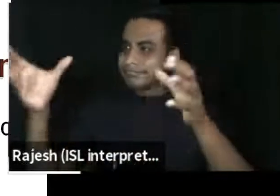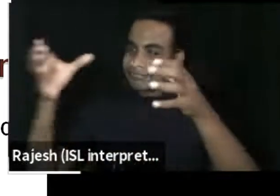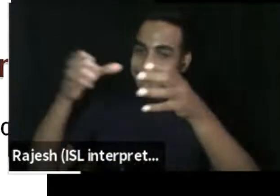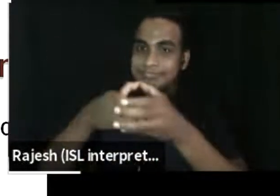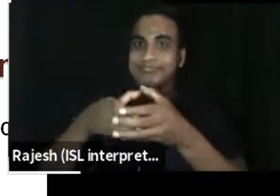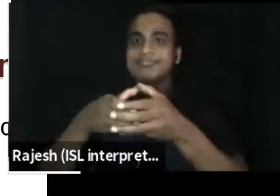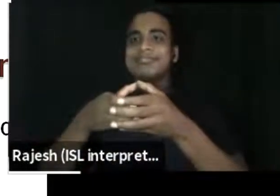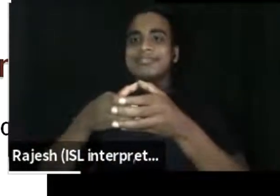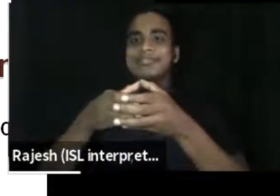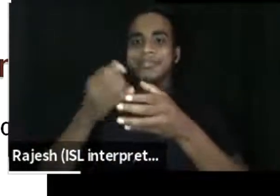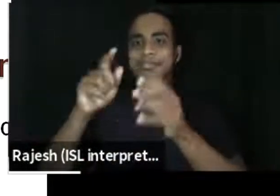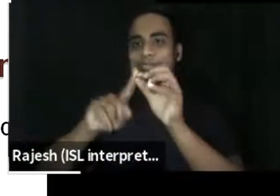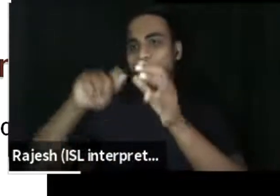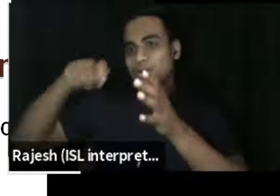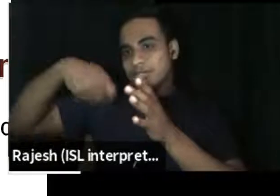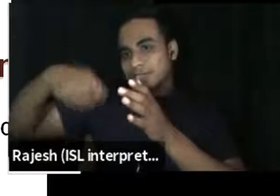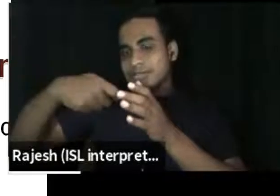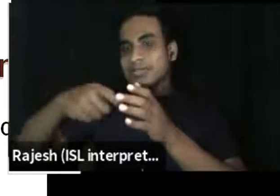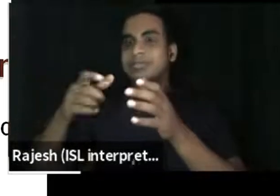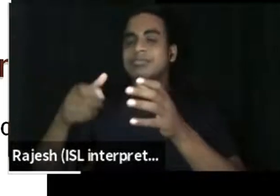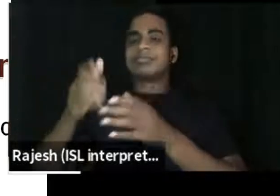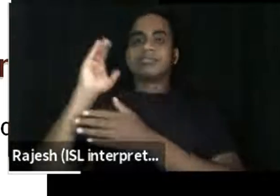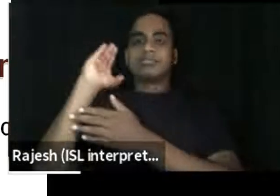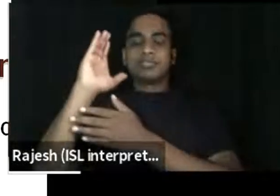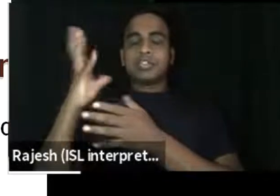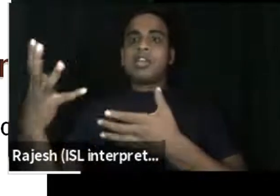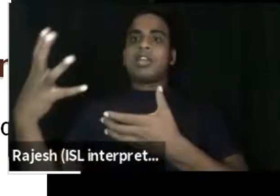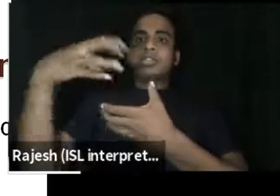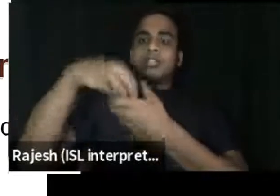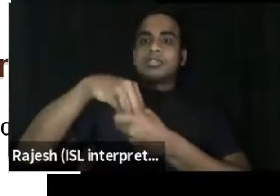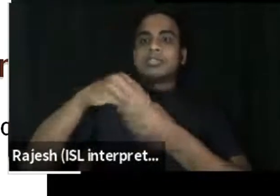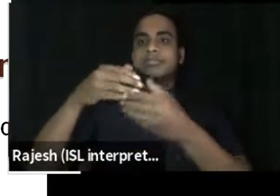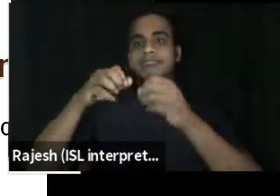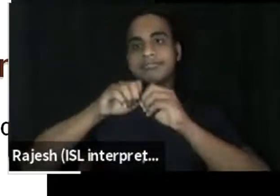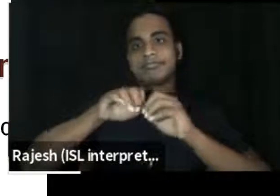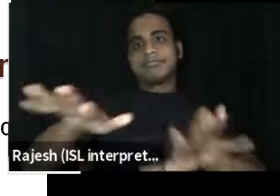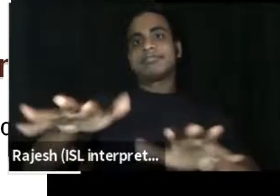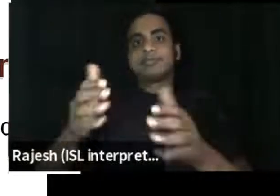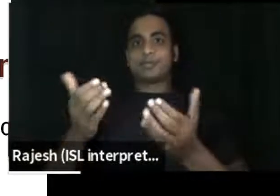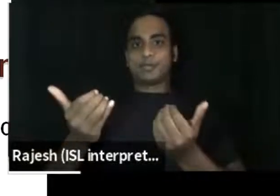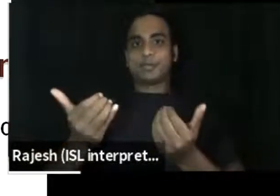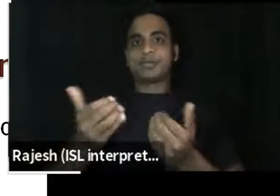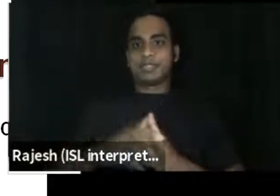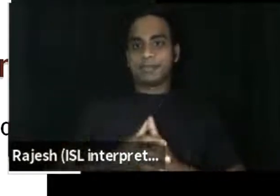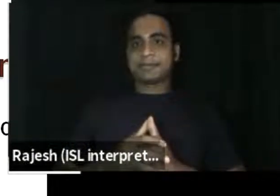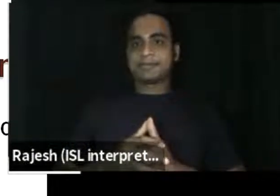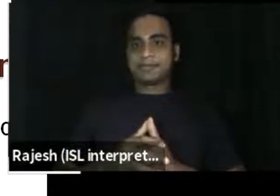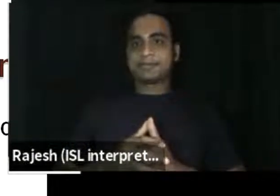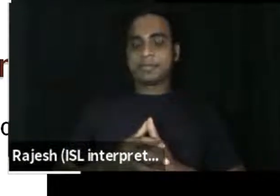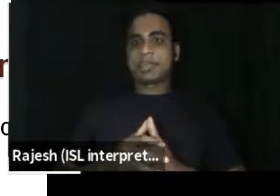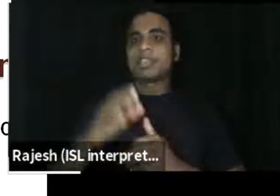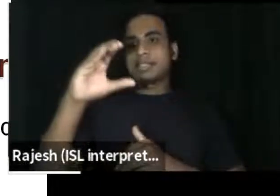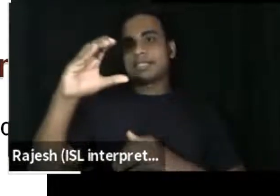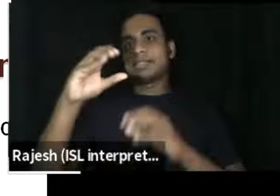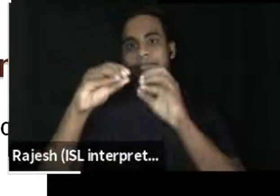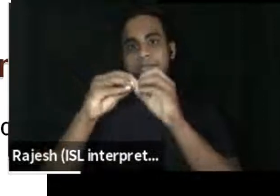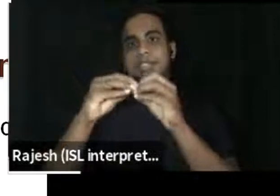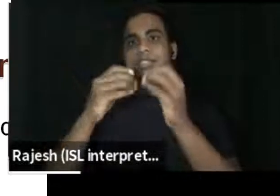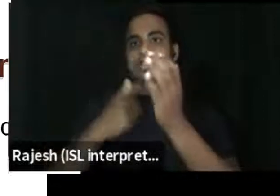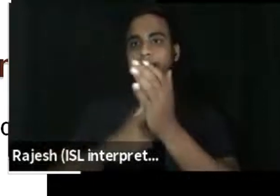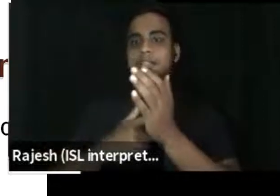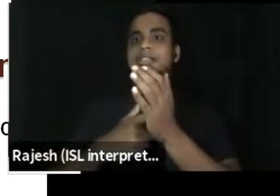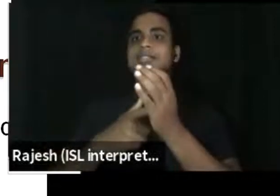the program and facilitating inclusion in its real sense. Most of the CBR programs are